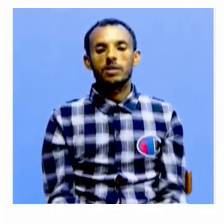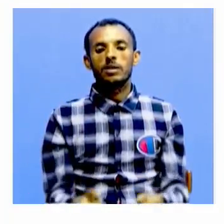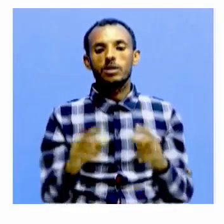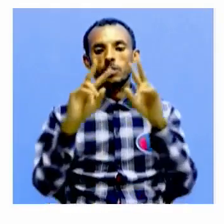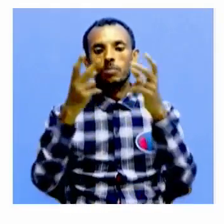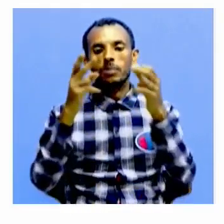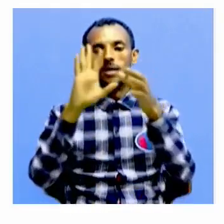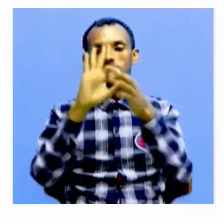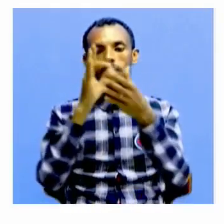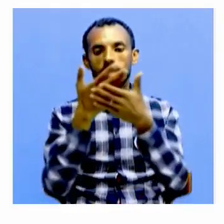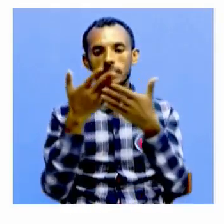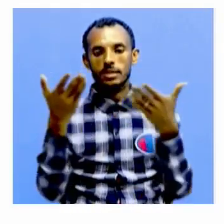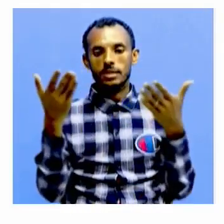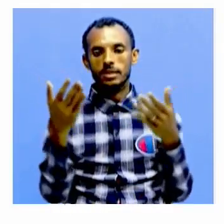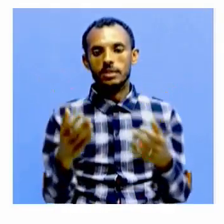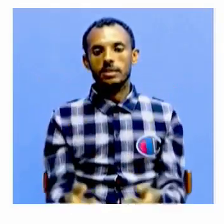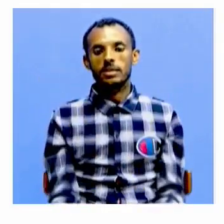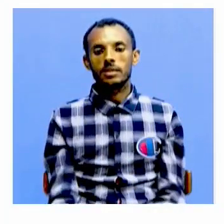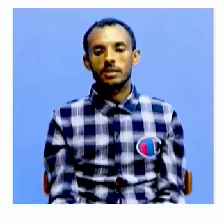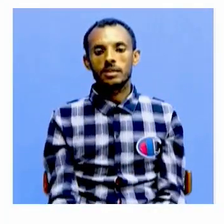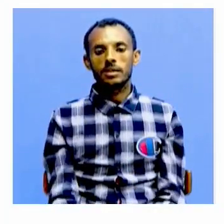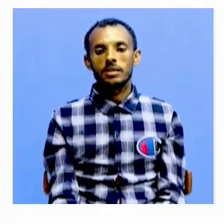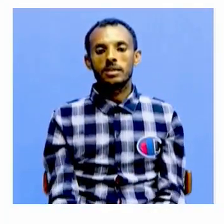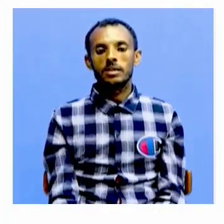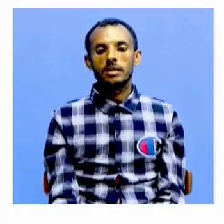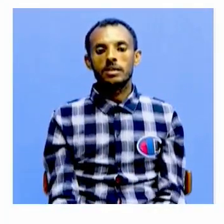Topic sentence.